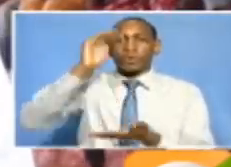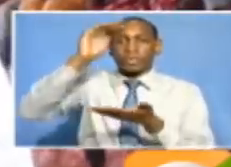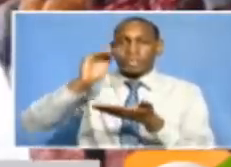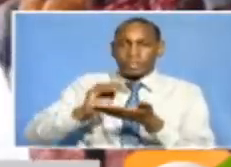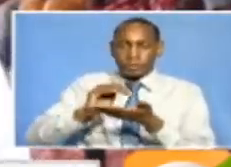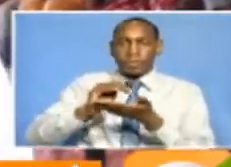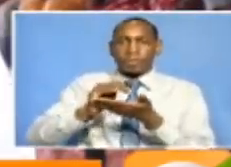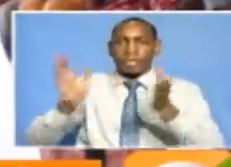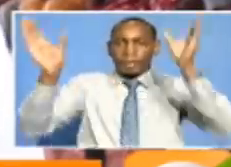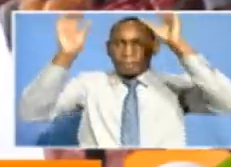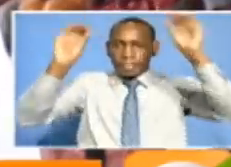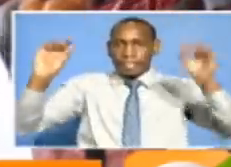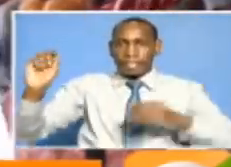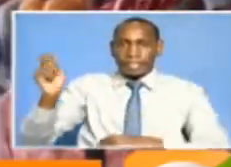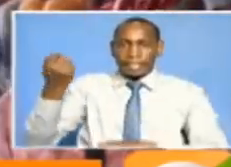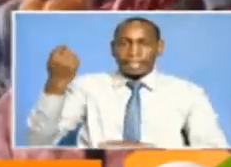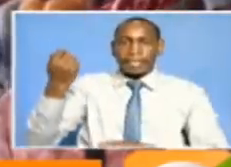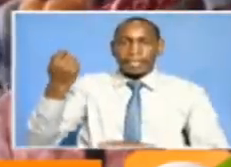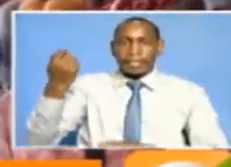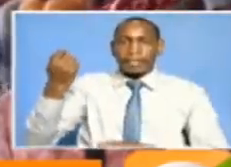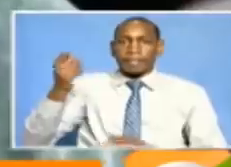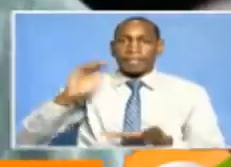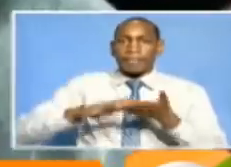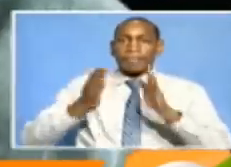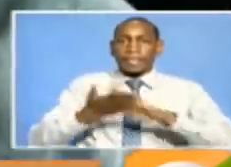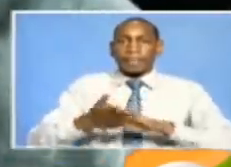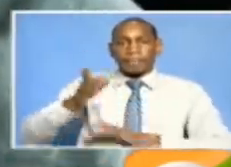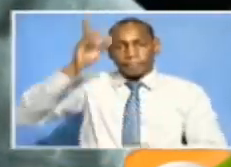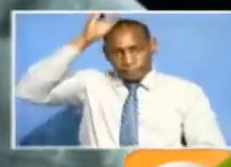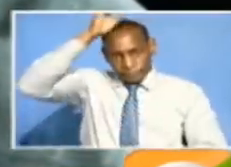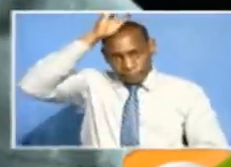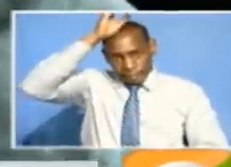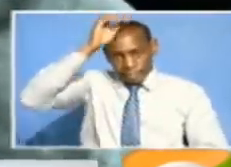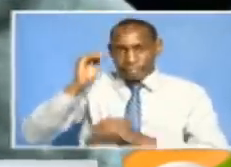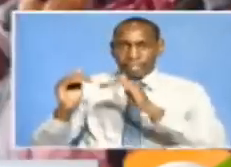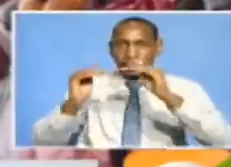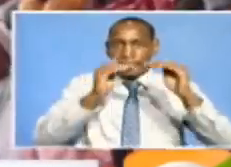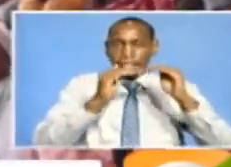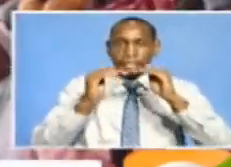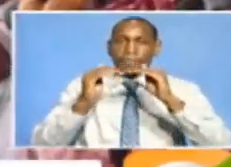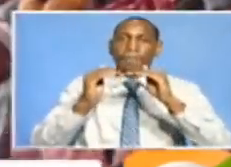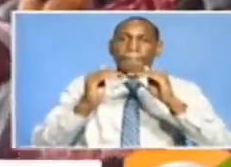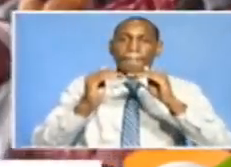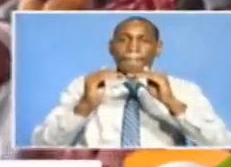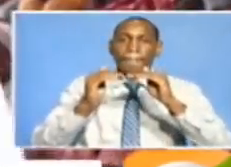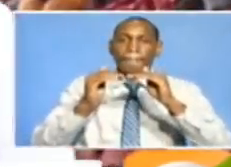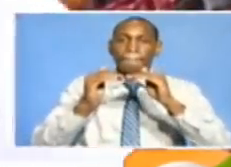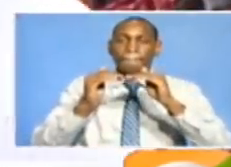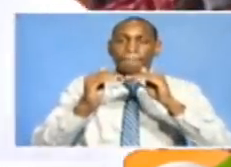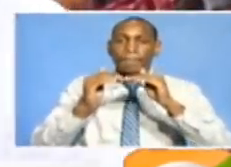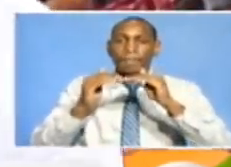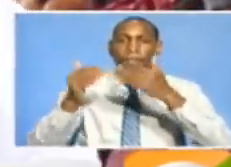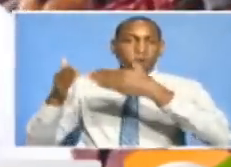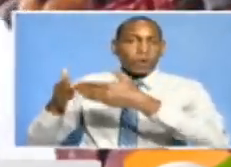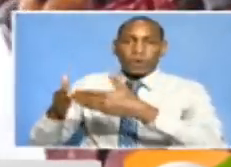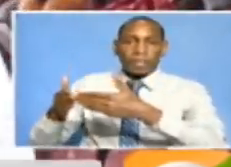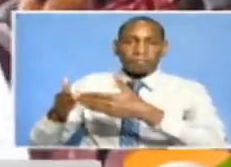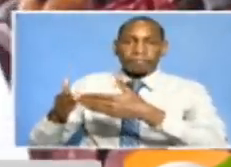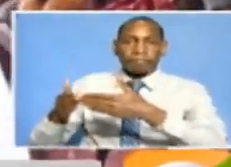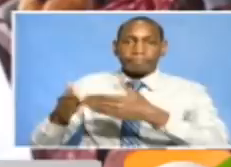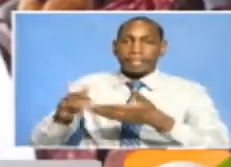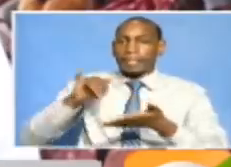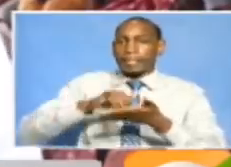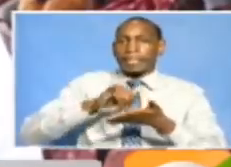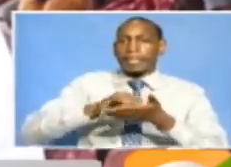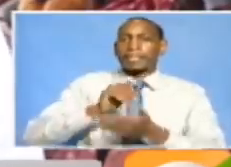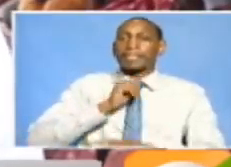of the Republic of Kenya to your village, to your tribe, to your corner. That is